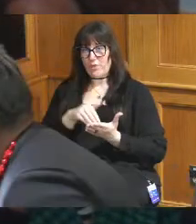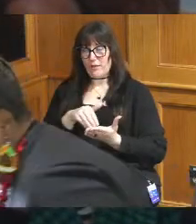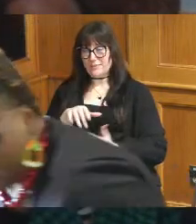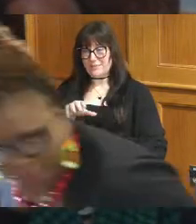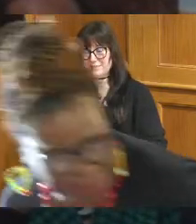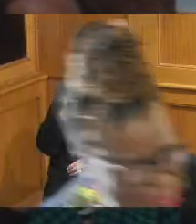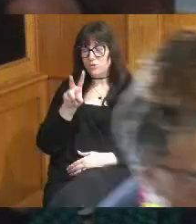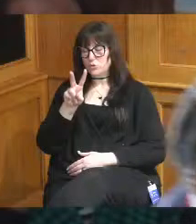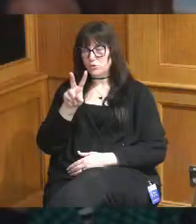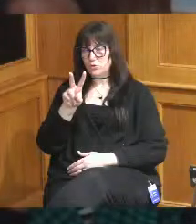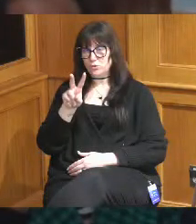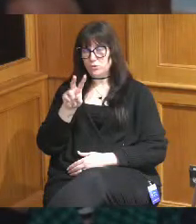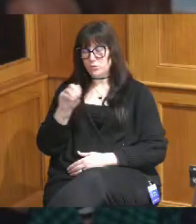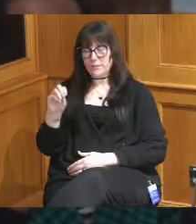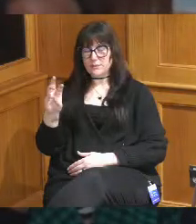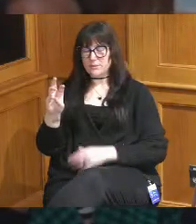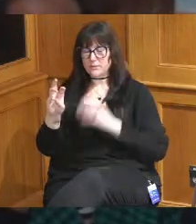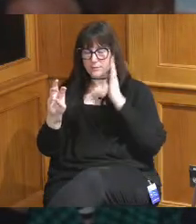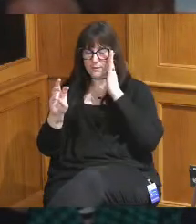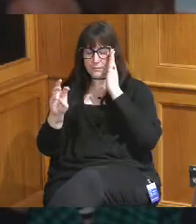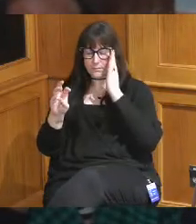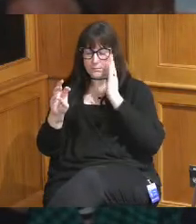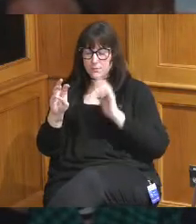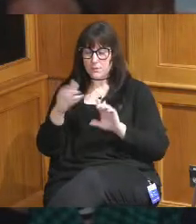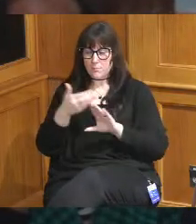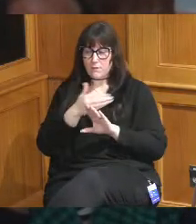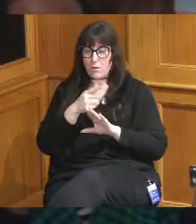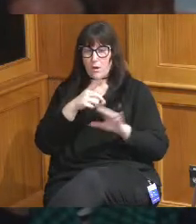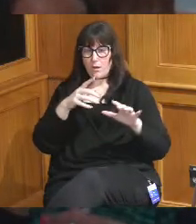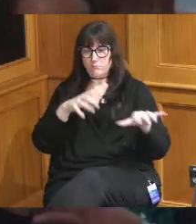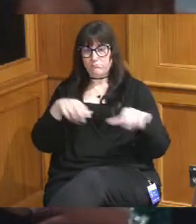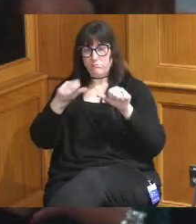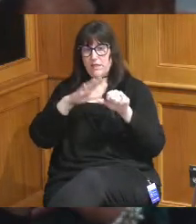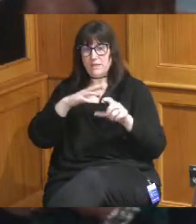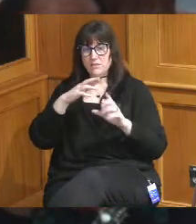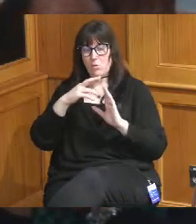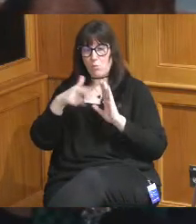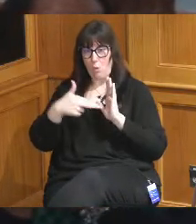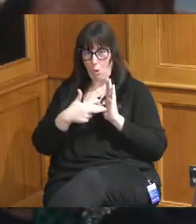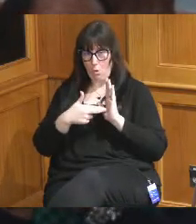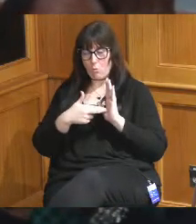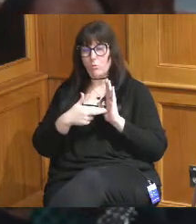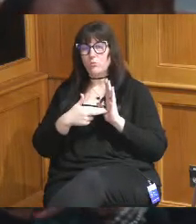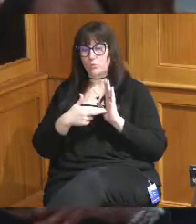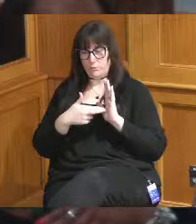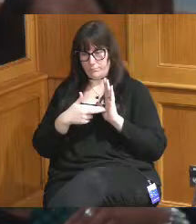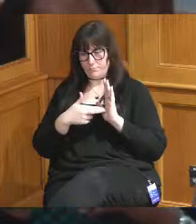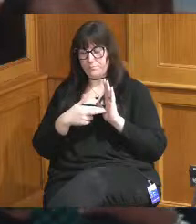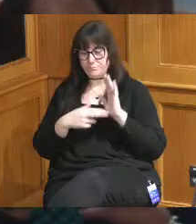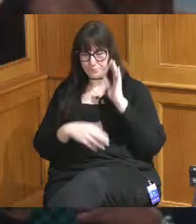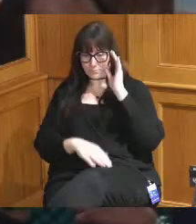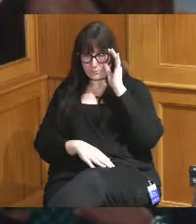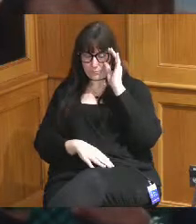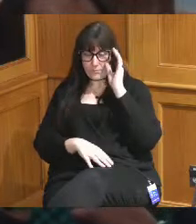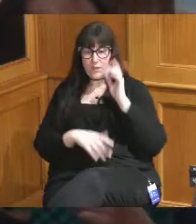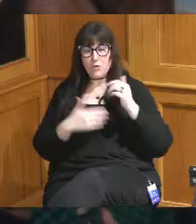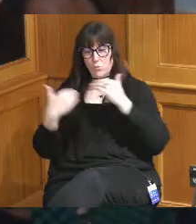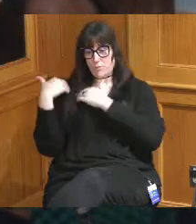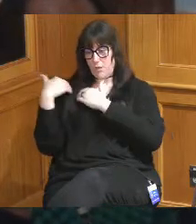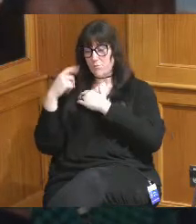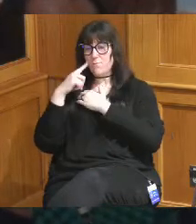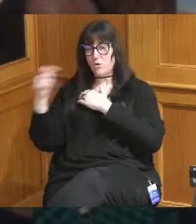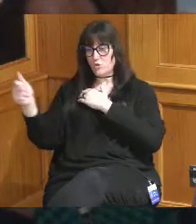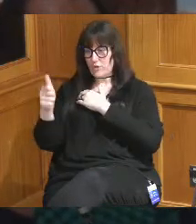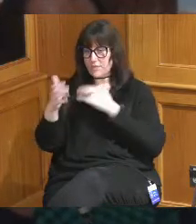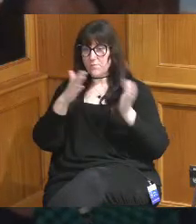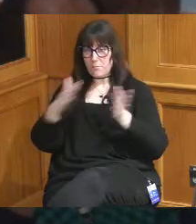assuming the role of Executive Vice President and Chief Operations Officer, where he was responsible for transit service